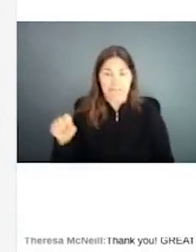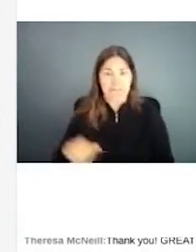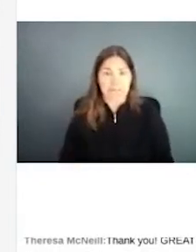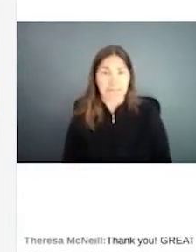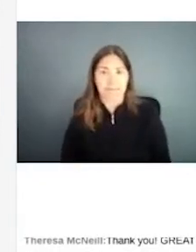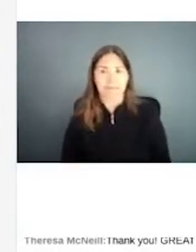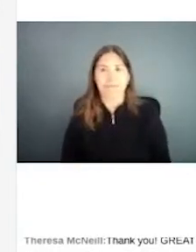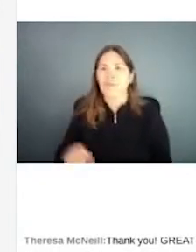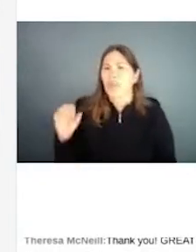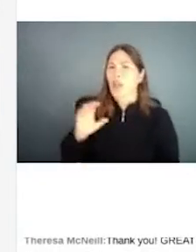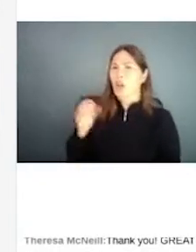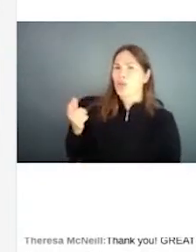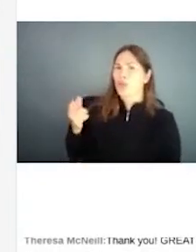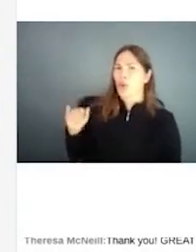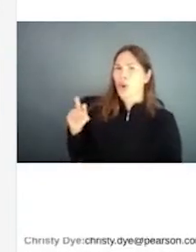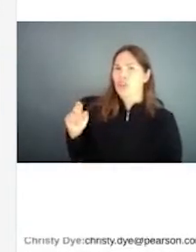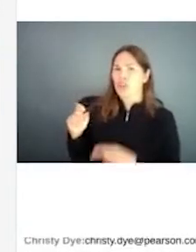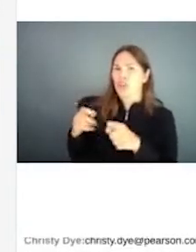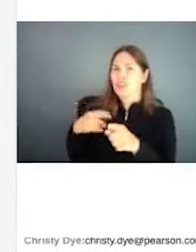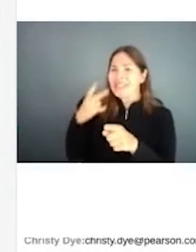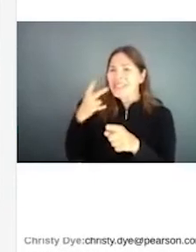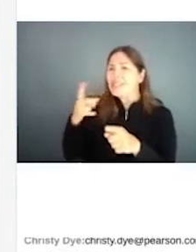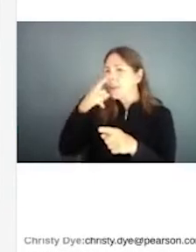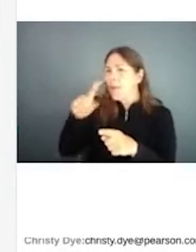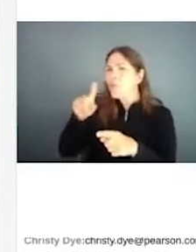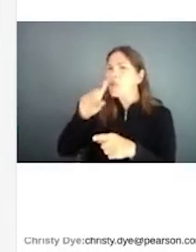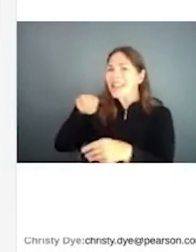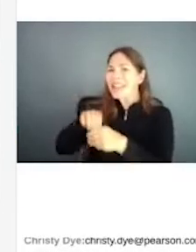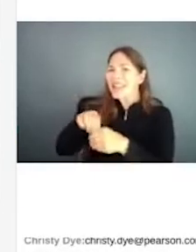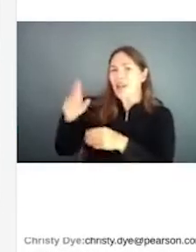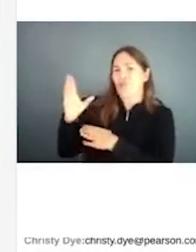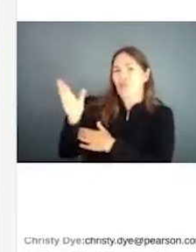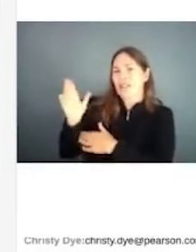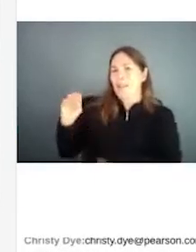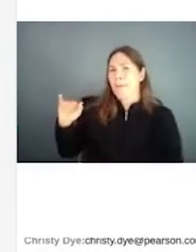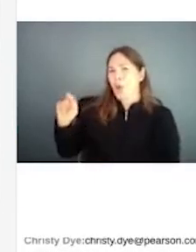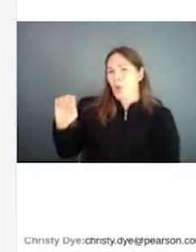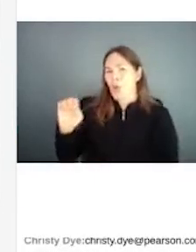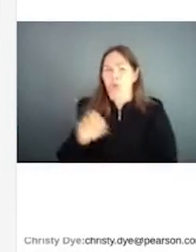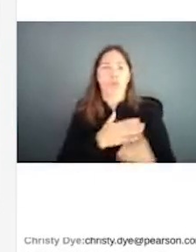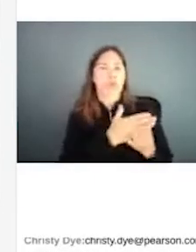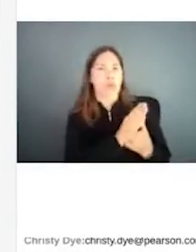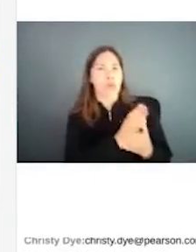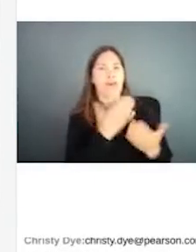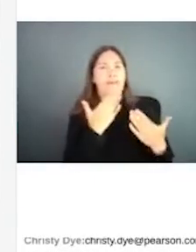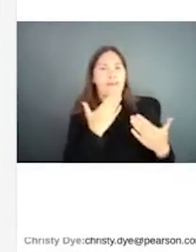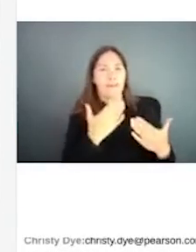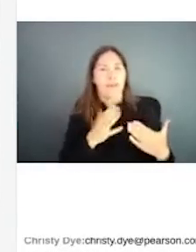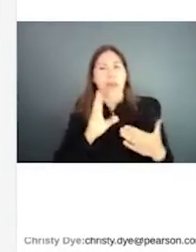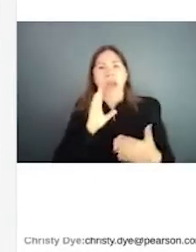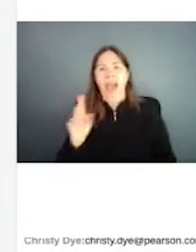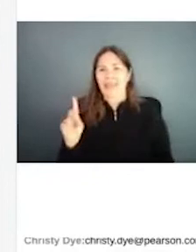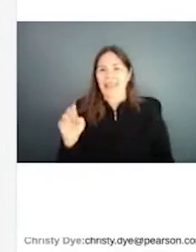Yeah, Yes, we can see it. Can you put it in presentation? All right. Thank you. So I'm Dennis